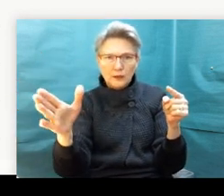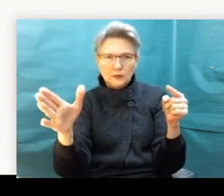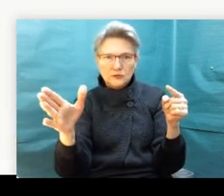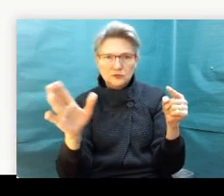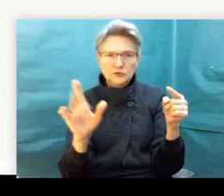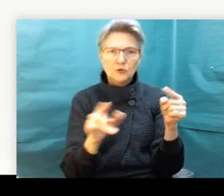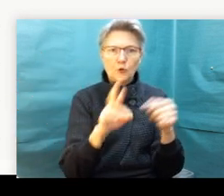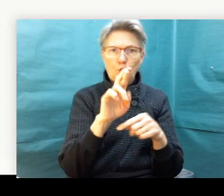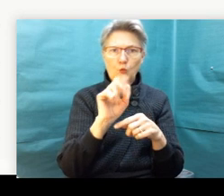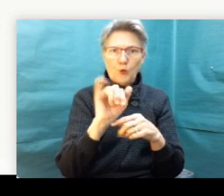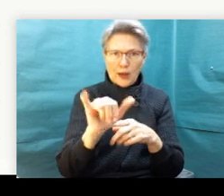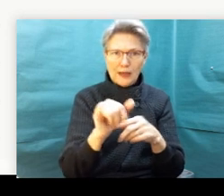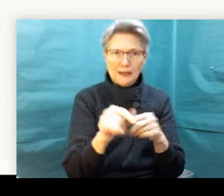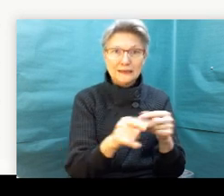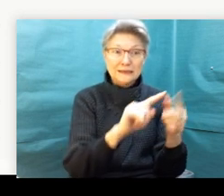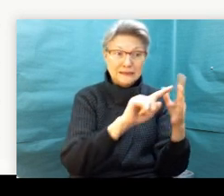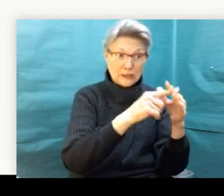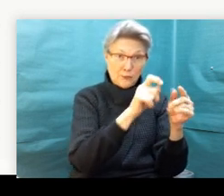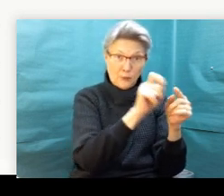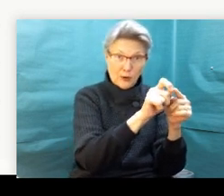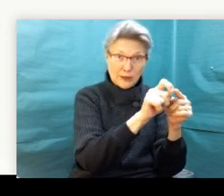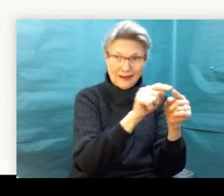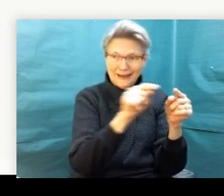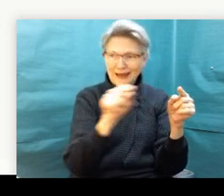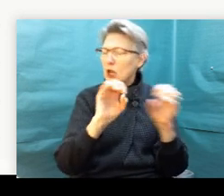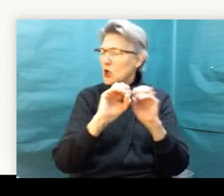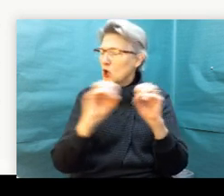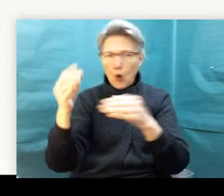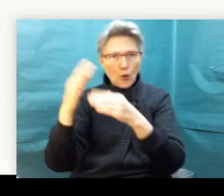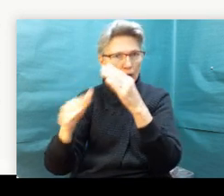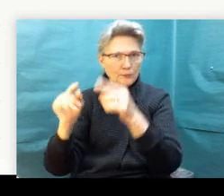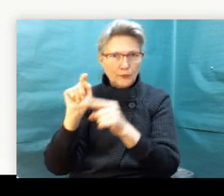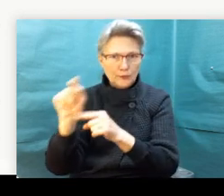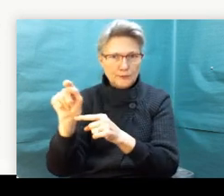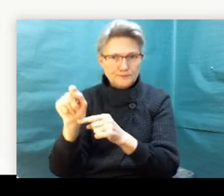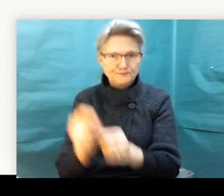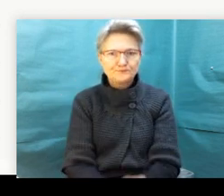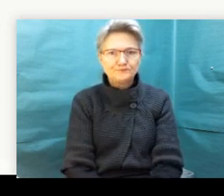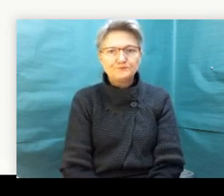chart. Make this a little bit bigger to make it easier to read.